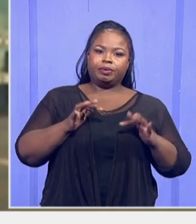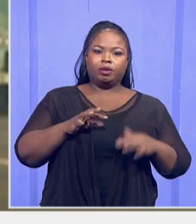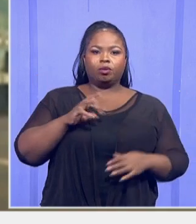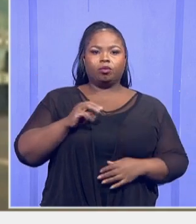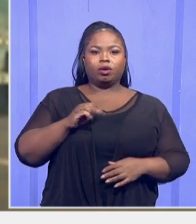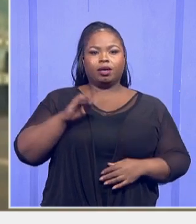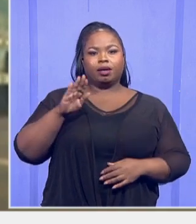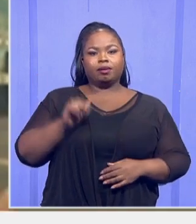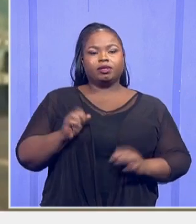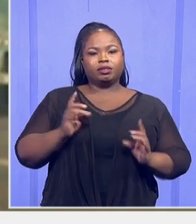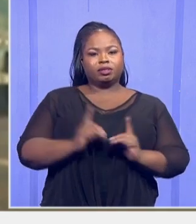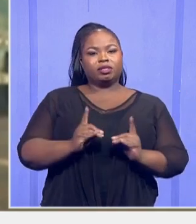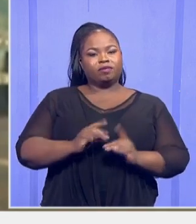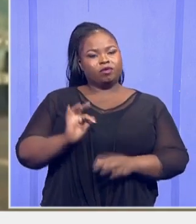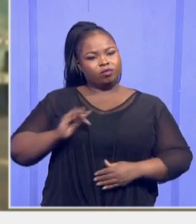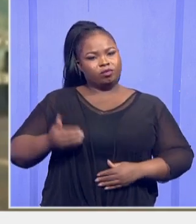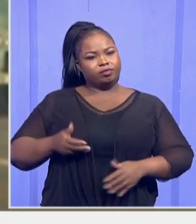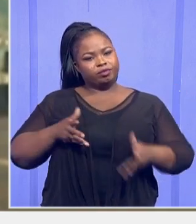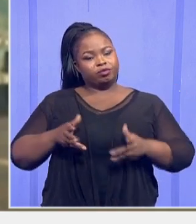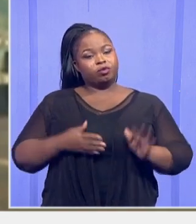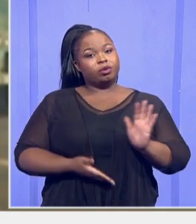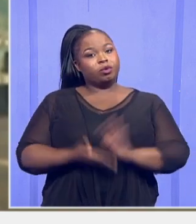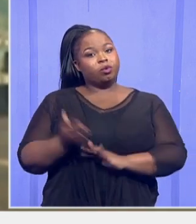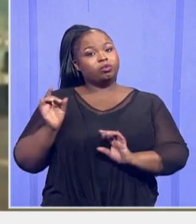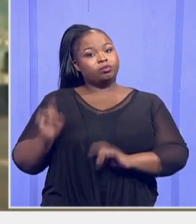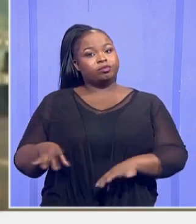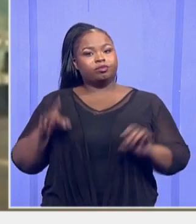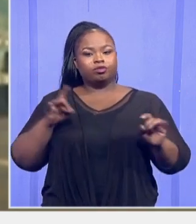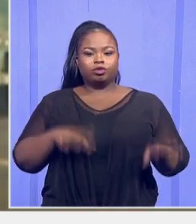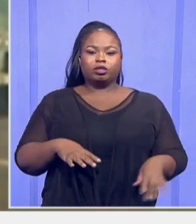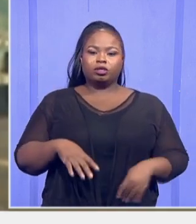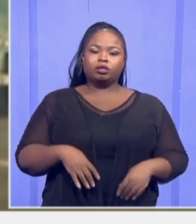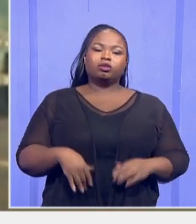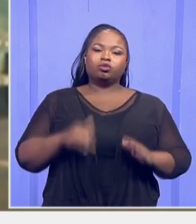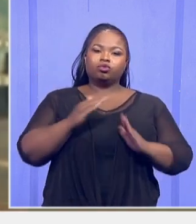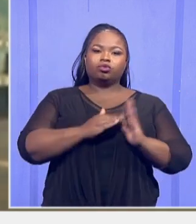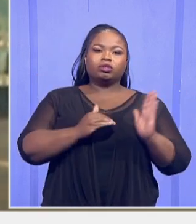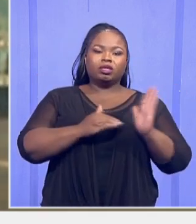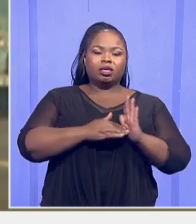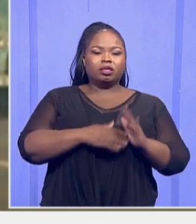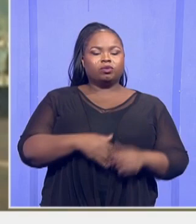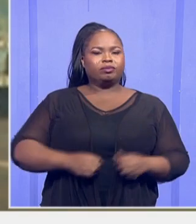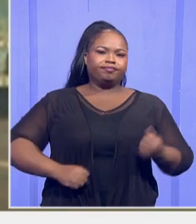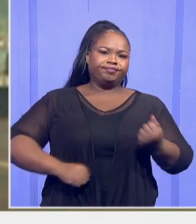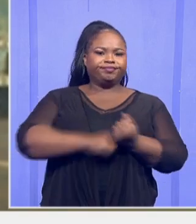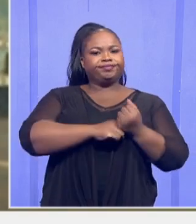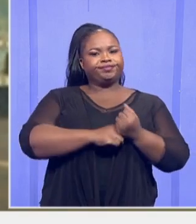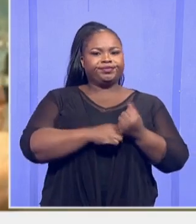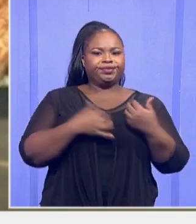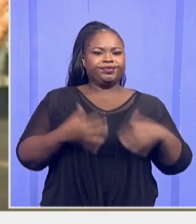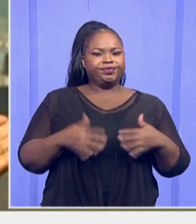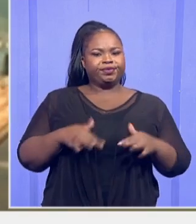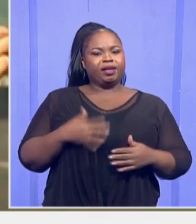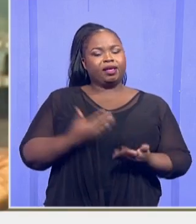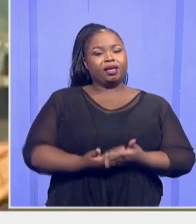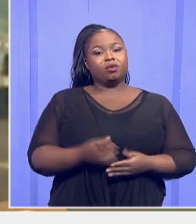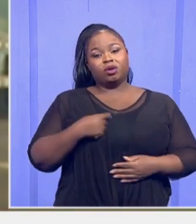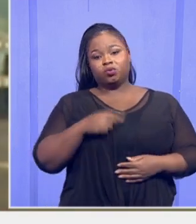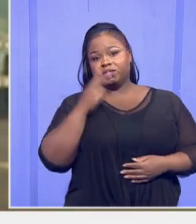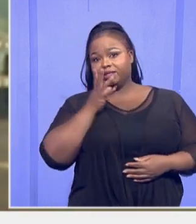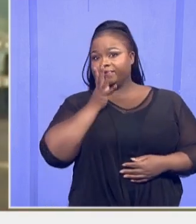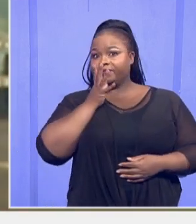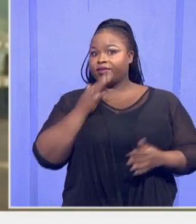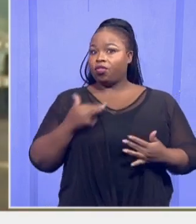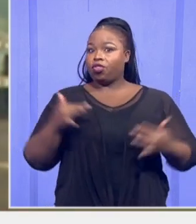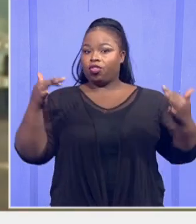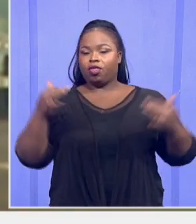for Banyana Banyana, so that they go to Australia and New Zealand with a moral boosting crowd behind them. So when we see a crowd like this 3